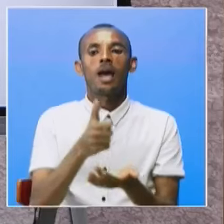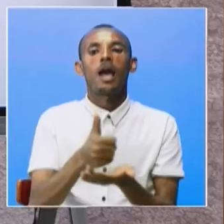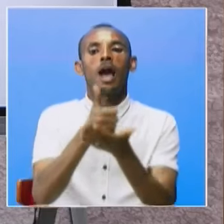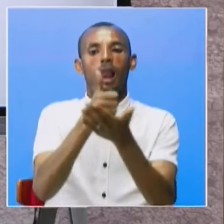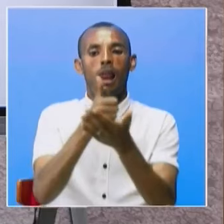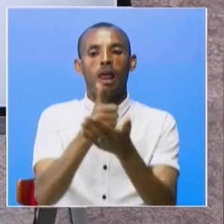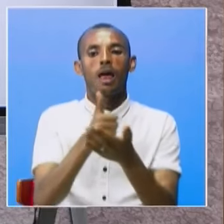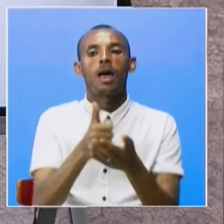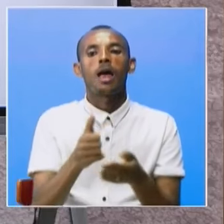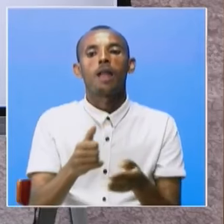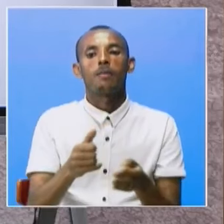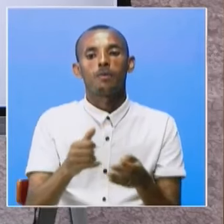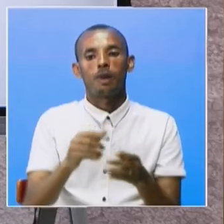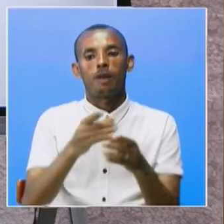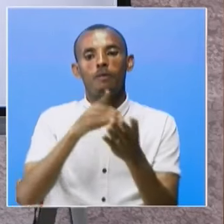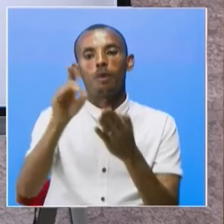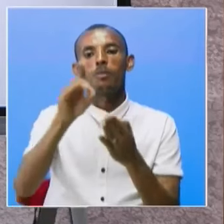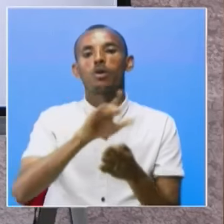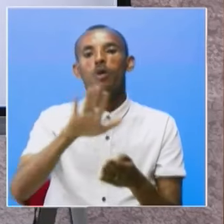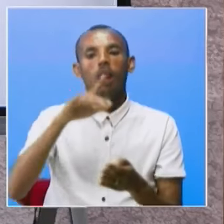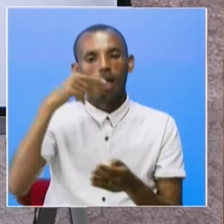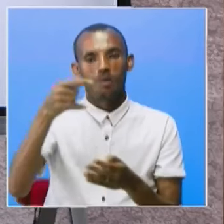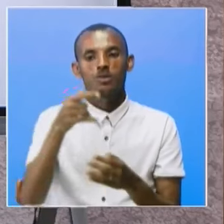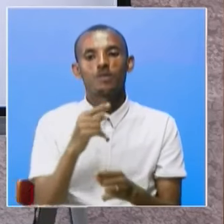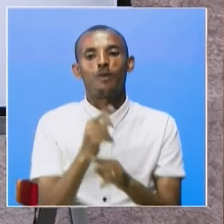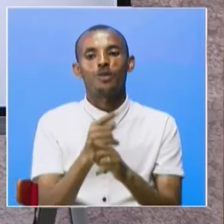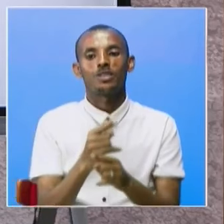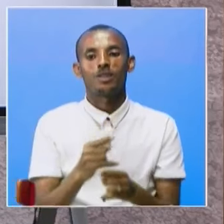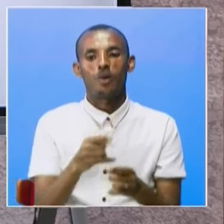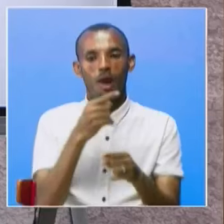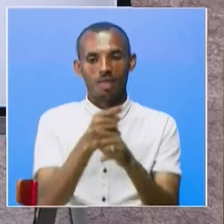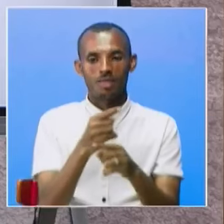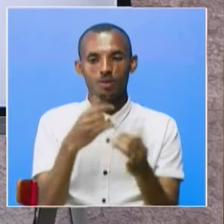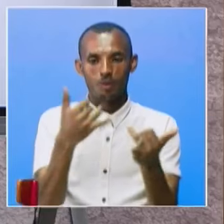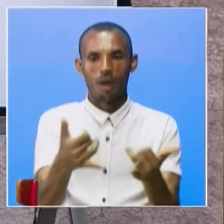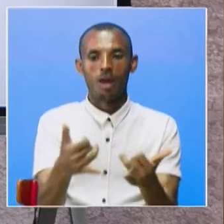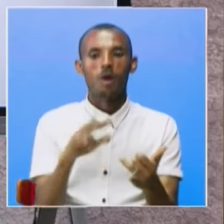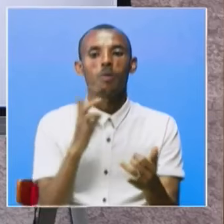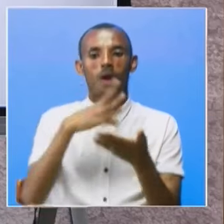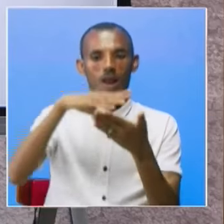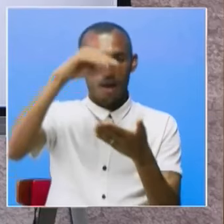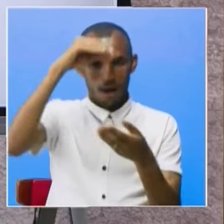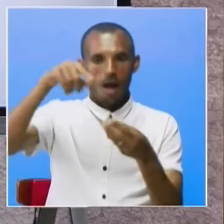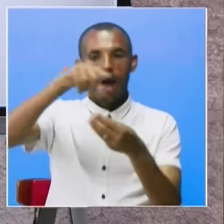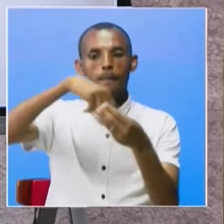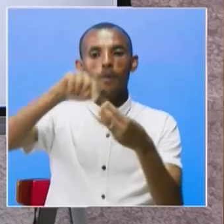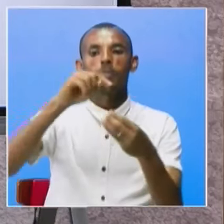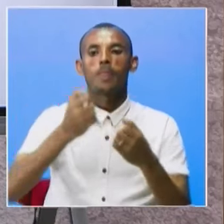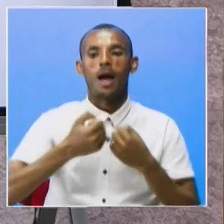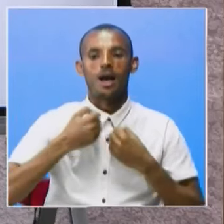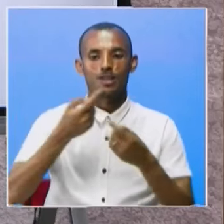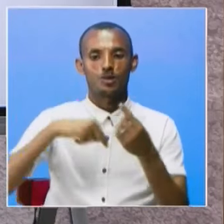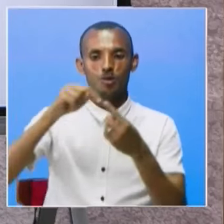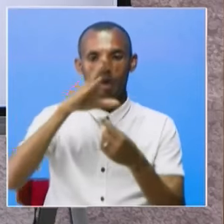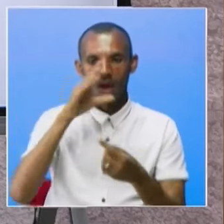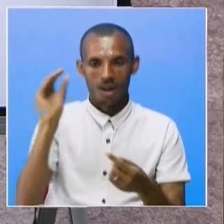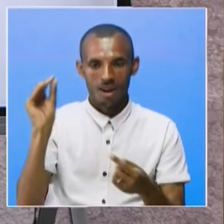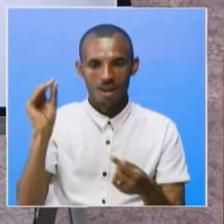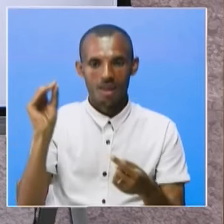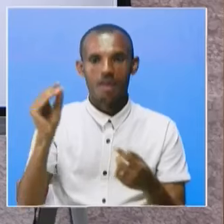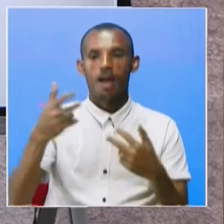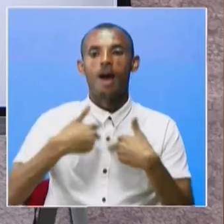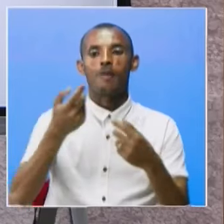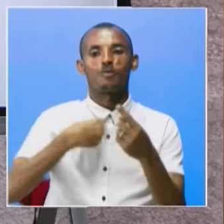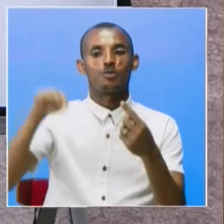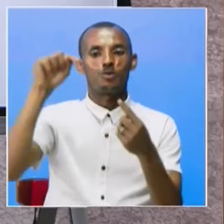develop your language fluency, all right? So today we learn about has to and have